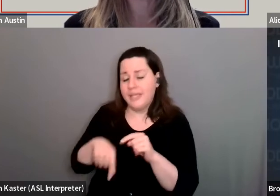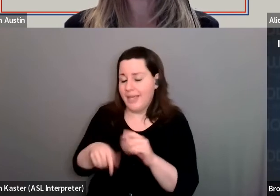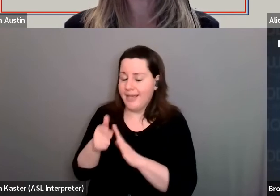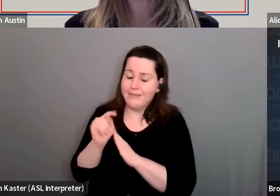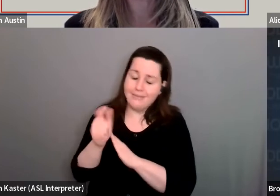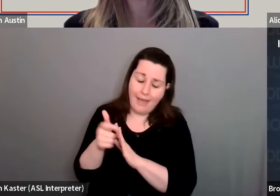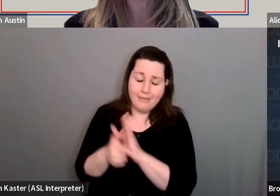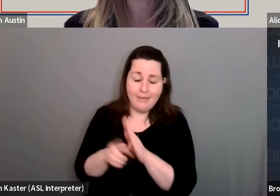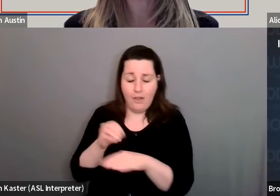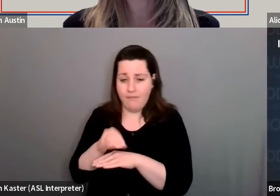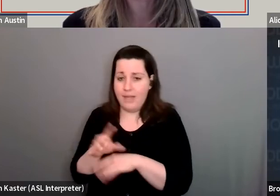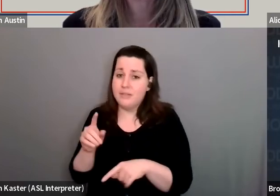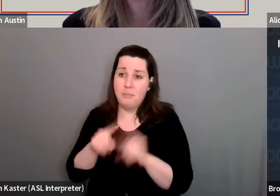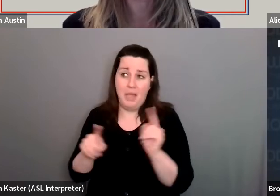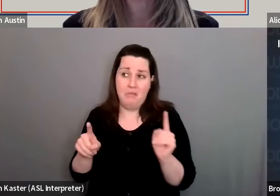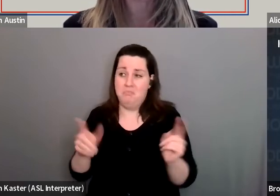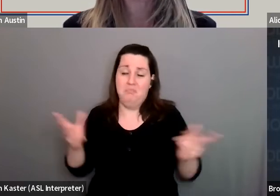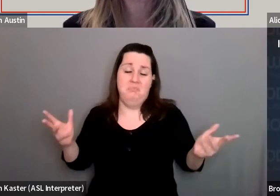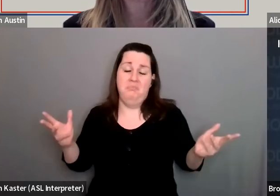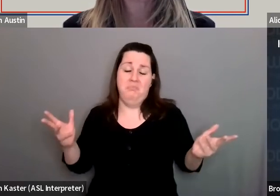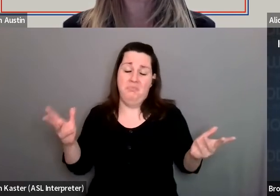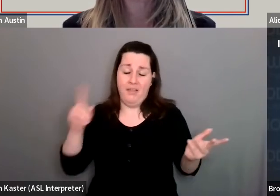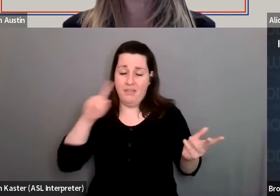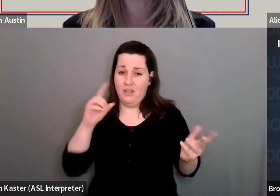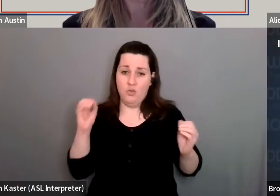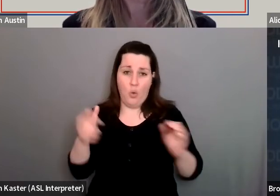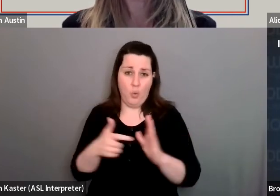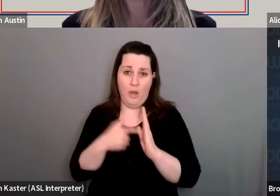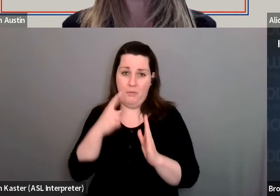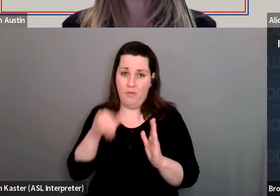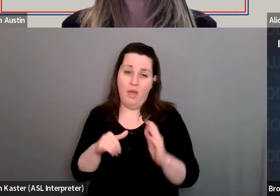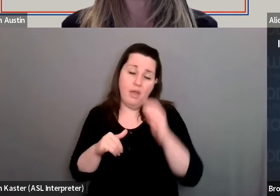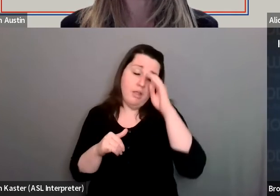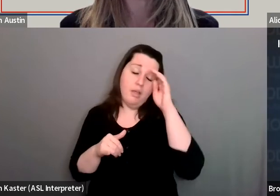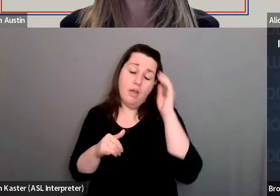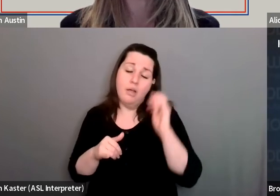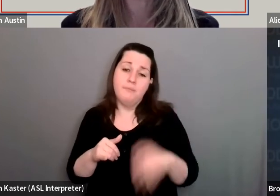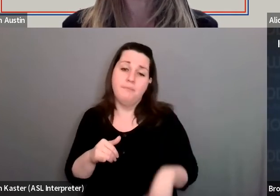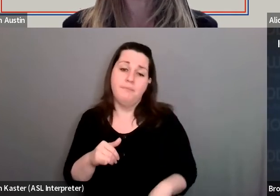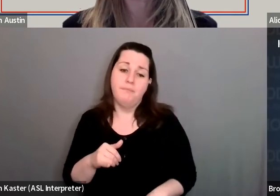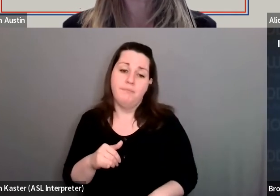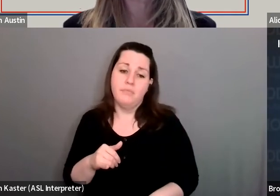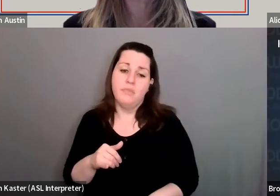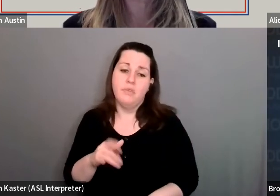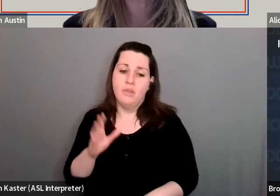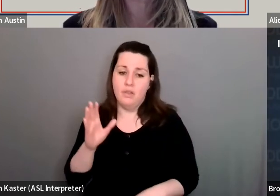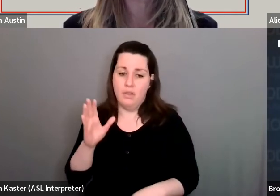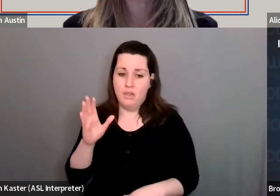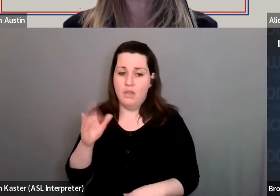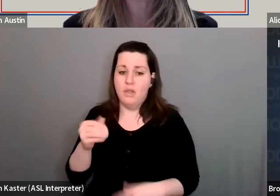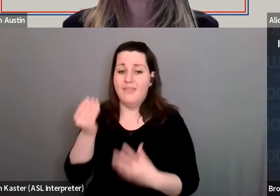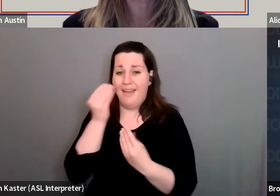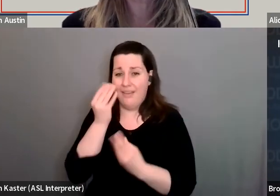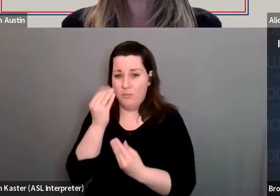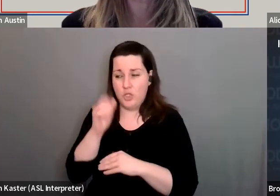advice, any requirement to disclose that. I mean, one of the benefits, the information is going to go monthly to